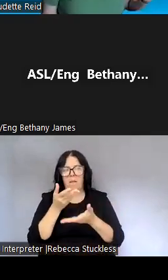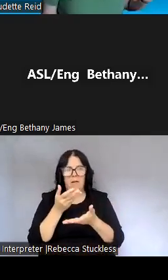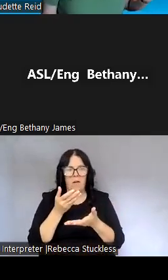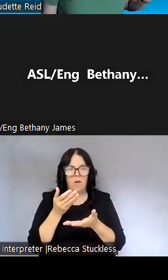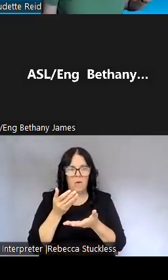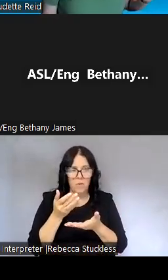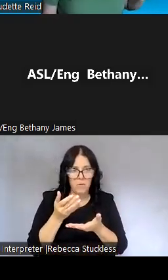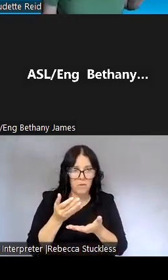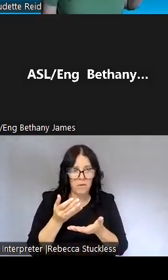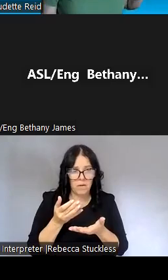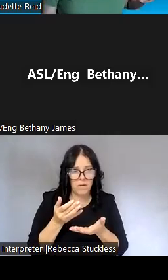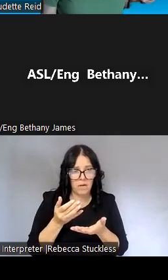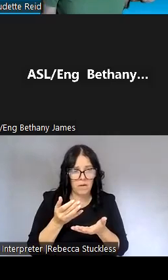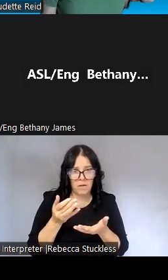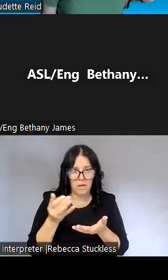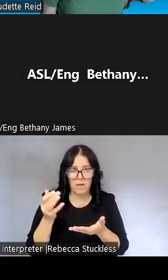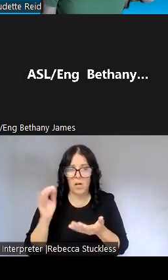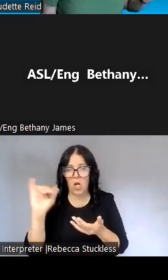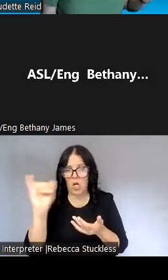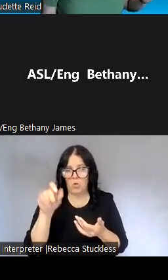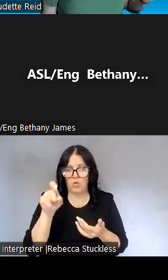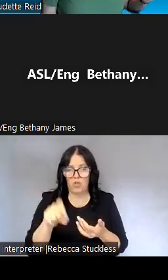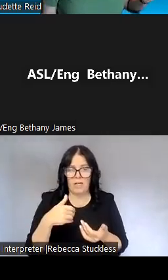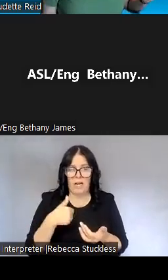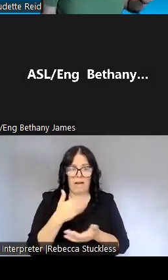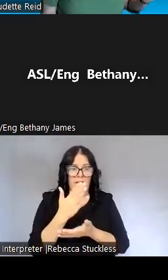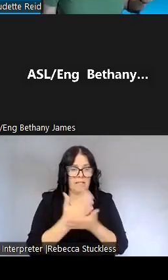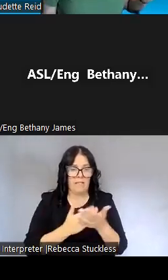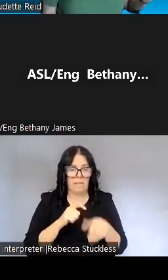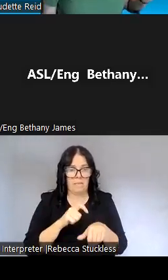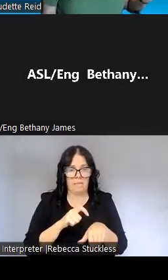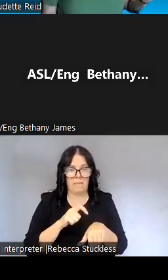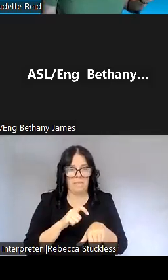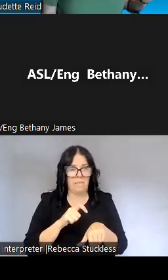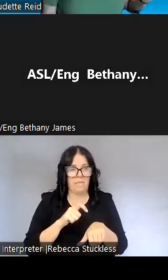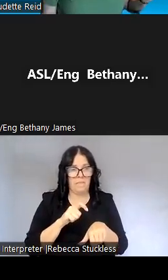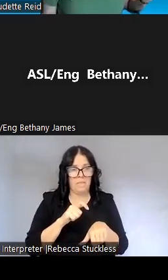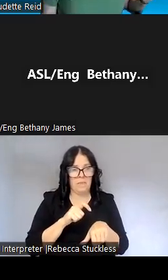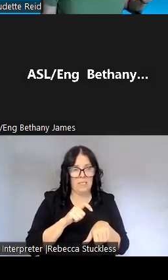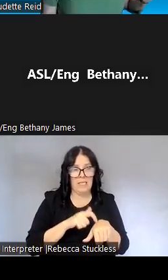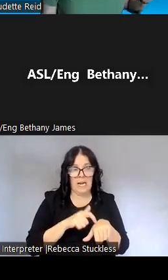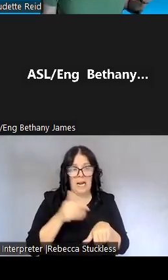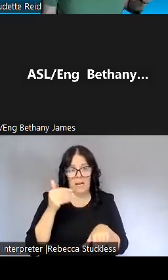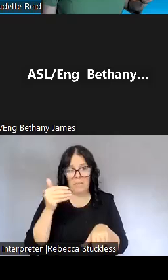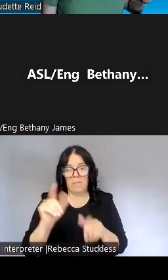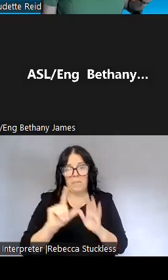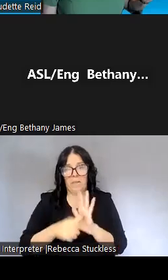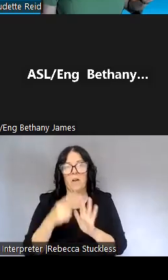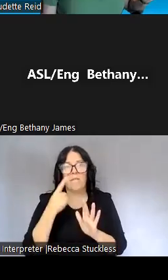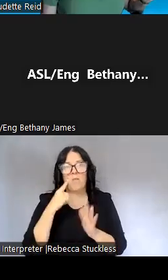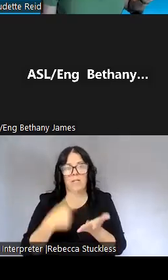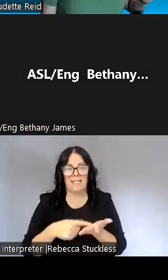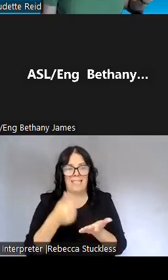And there also should be some time at the end to be able to talk about any